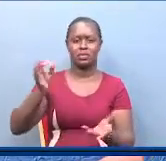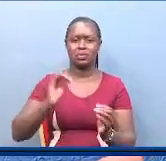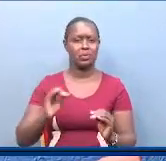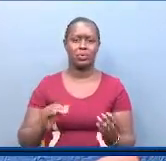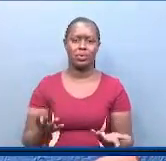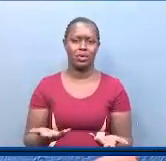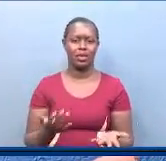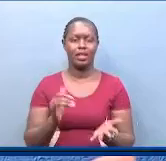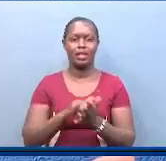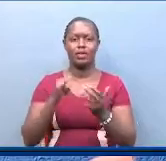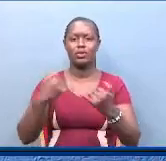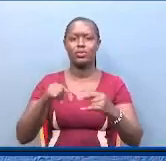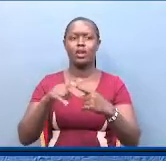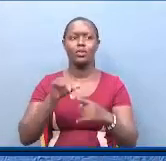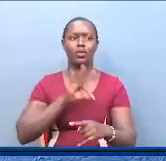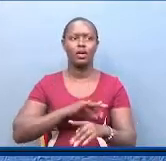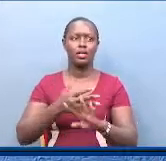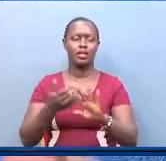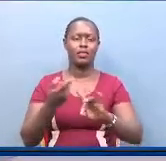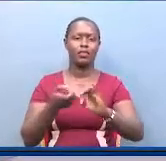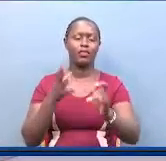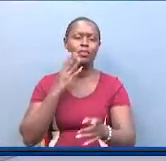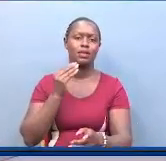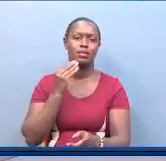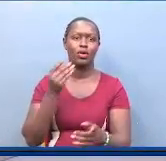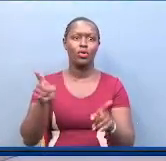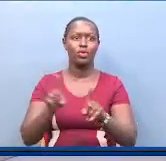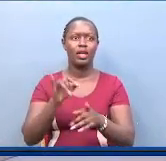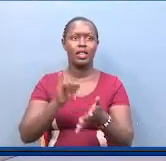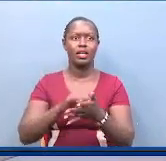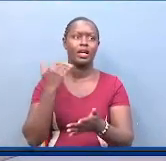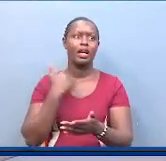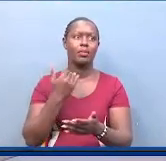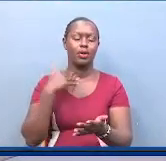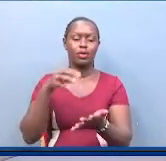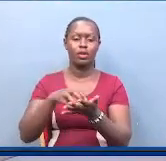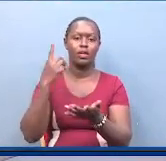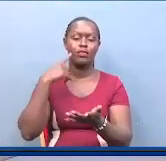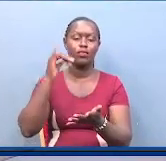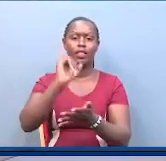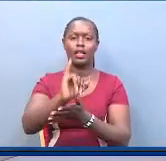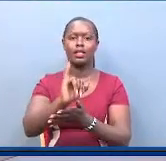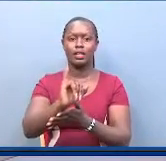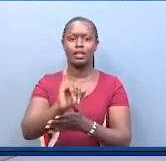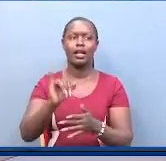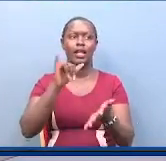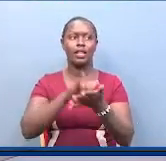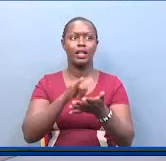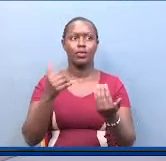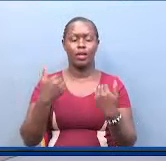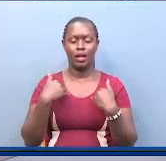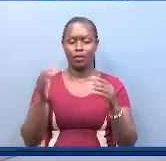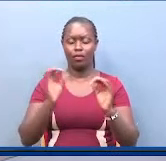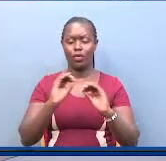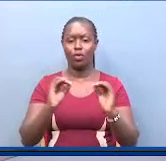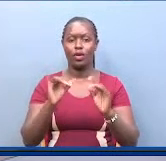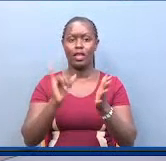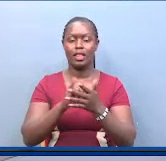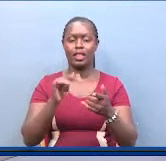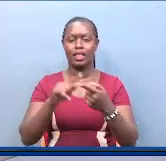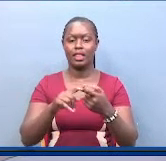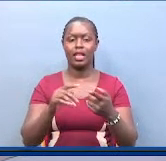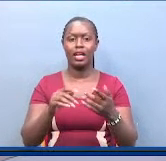in fact, you're trying to gain something for expediency. Right. And it is not a criminal case for your information. You understand? There is no arrest warrant